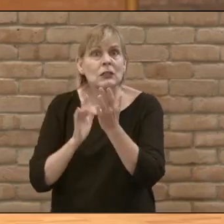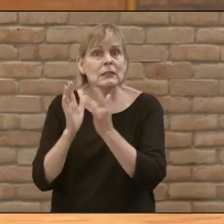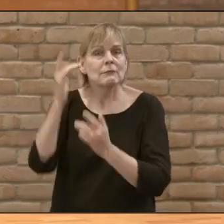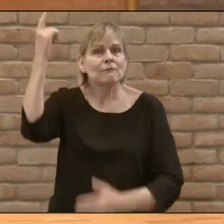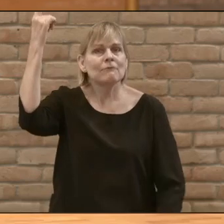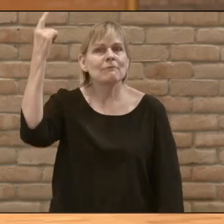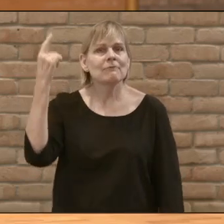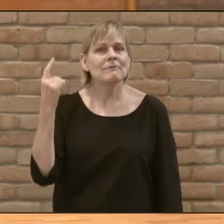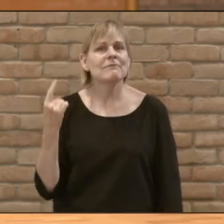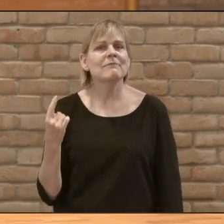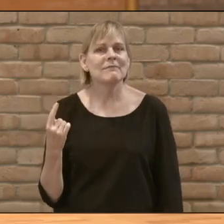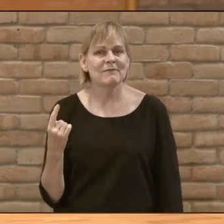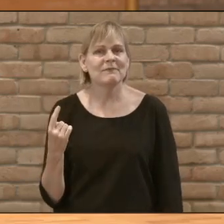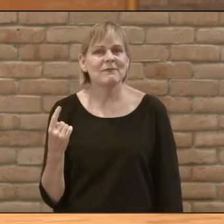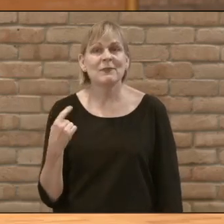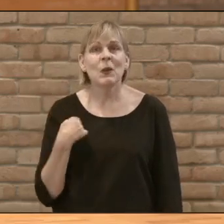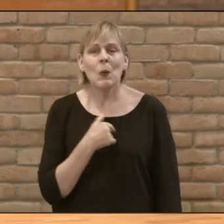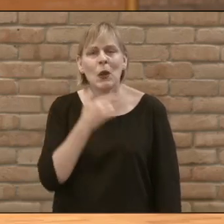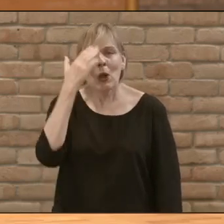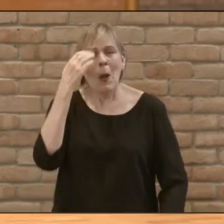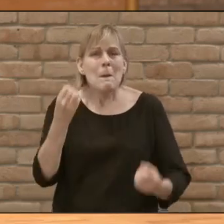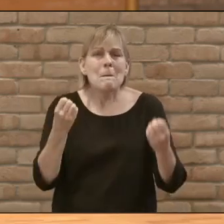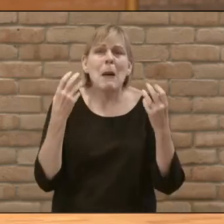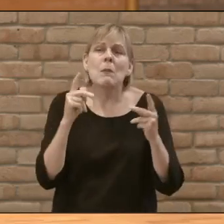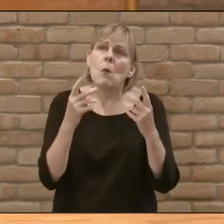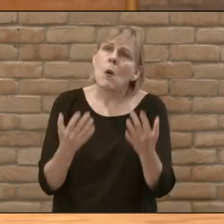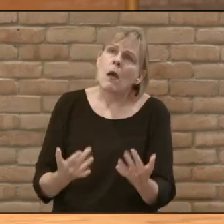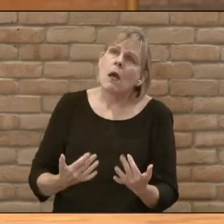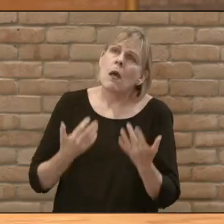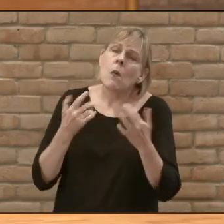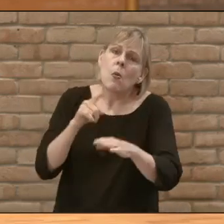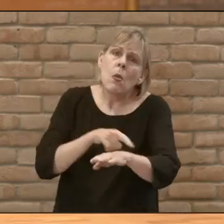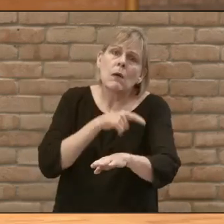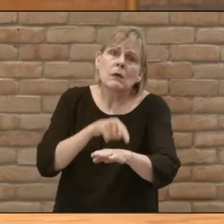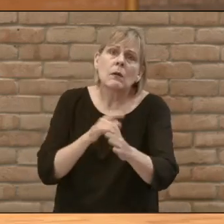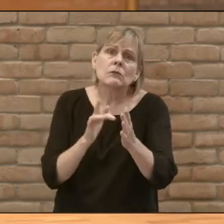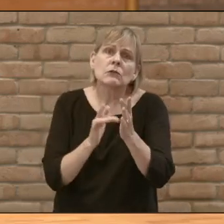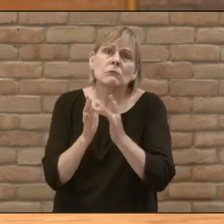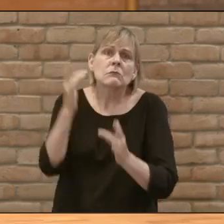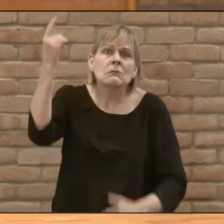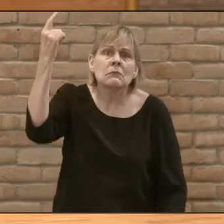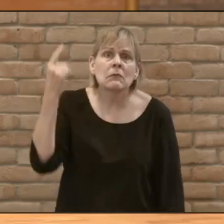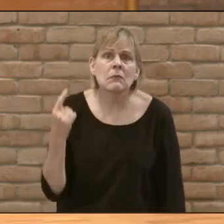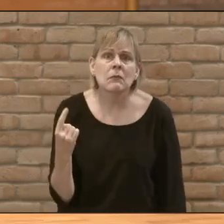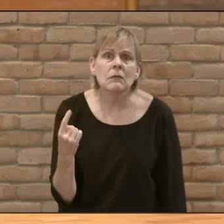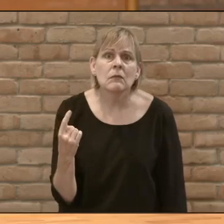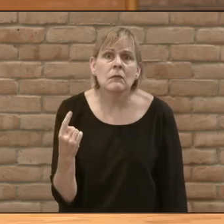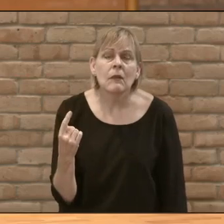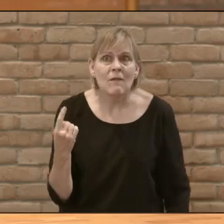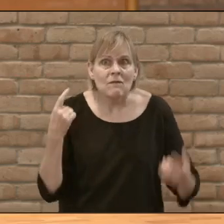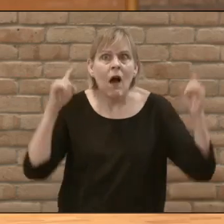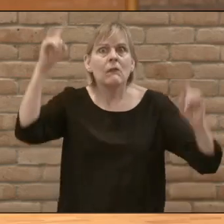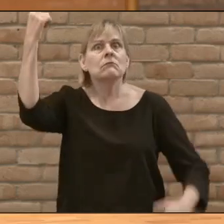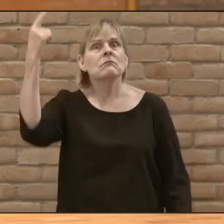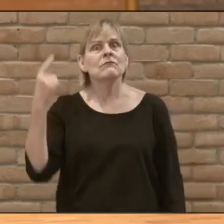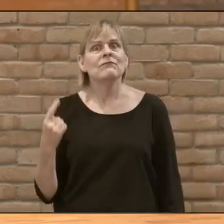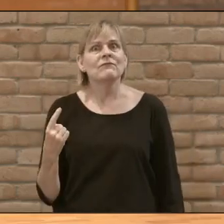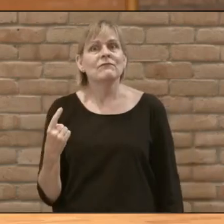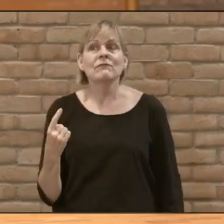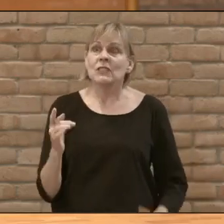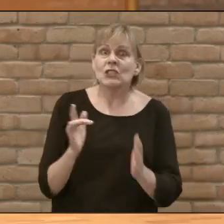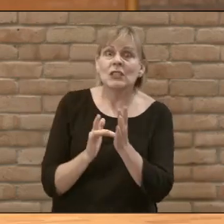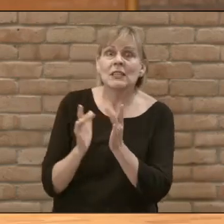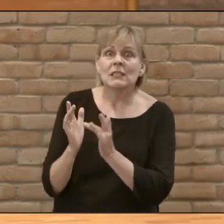to us We know that so many were waiting for so long For the Messiah to come And that in Jesus we